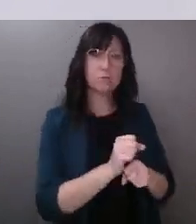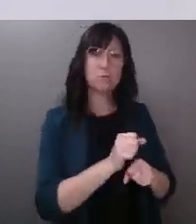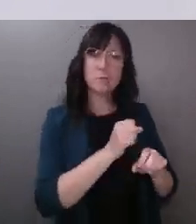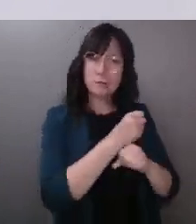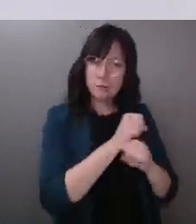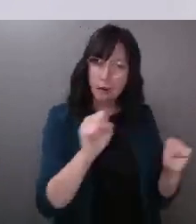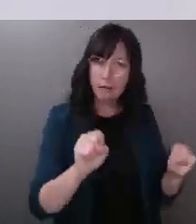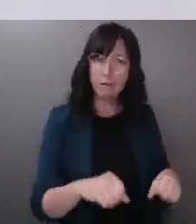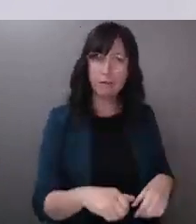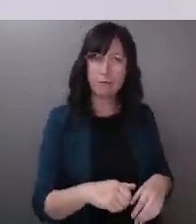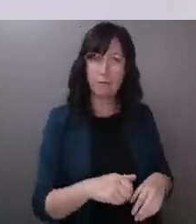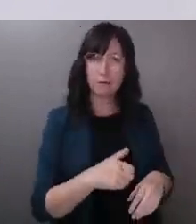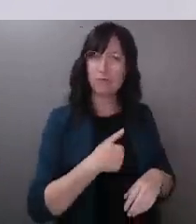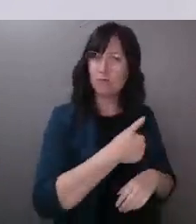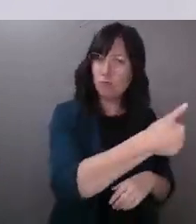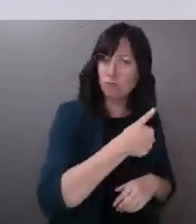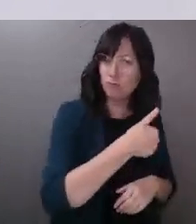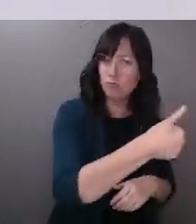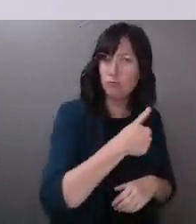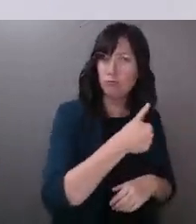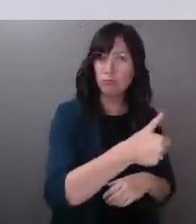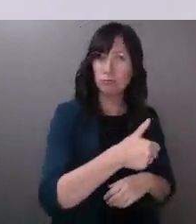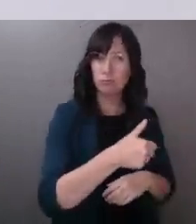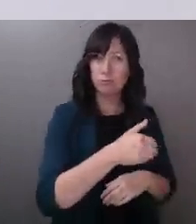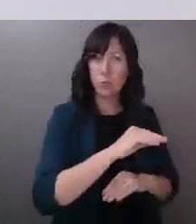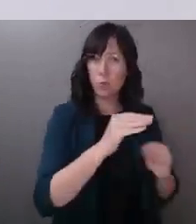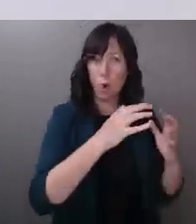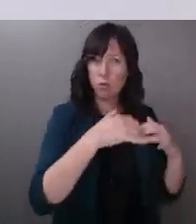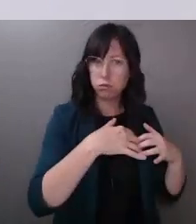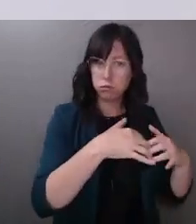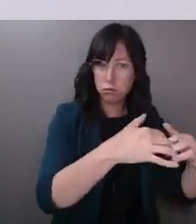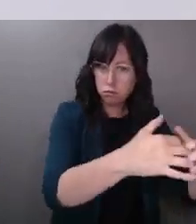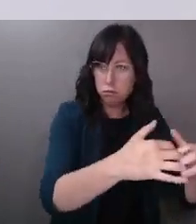safe and reliable, and once